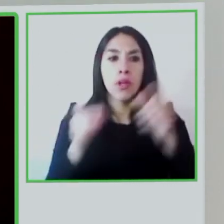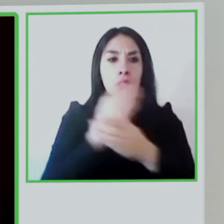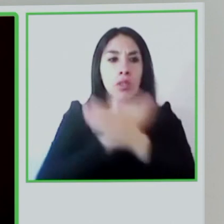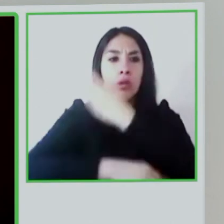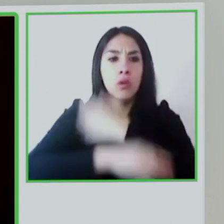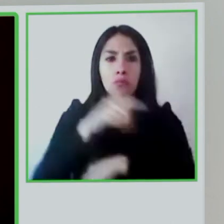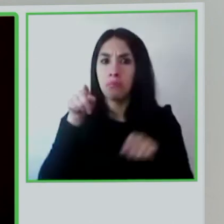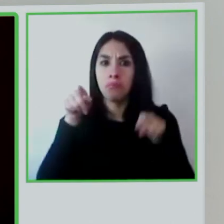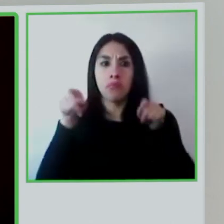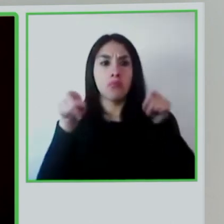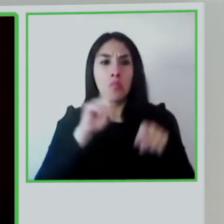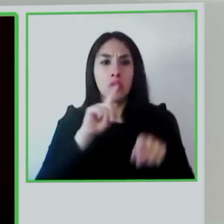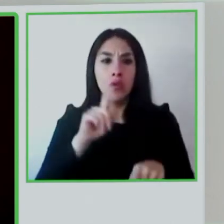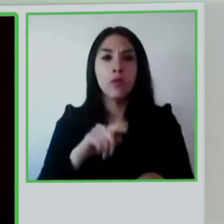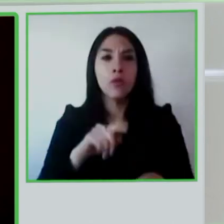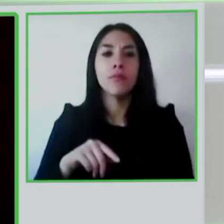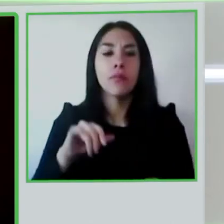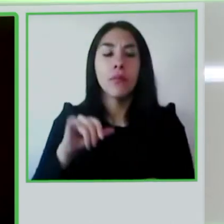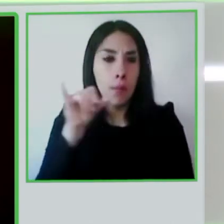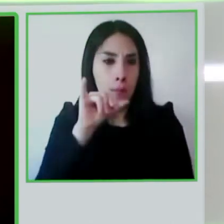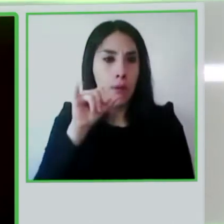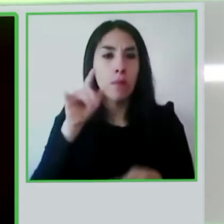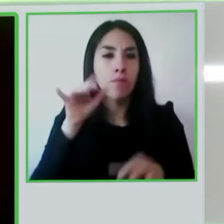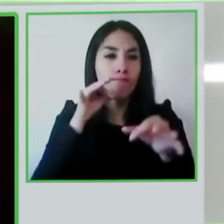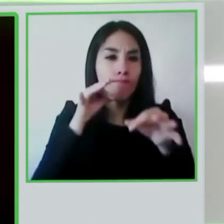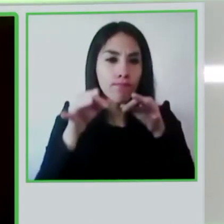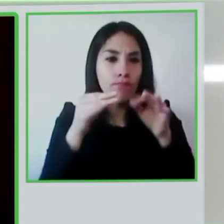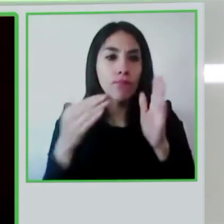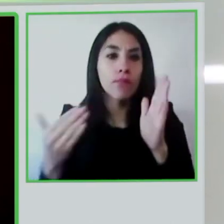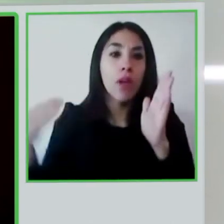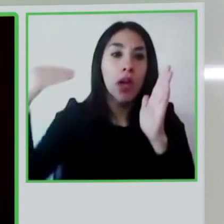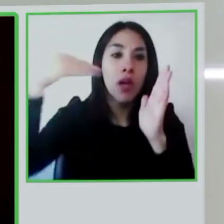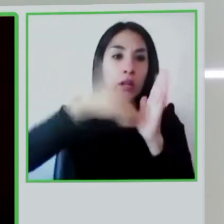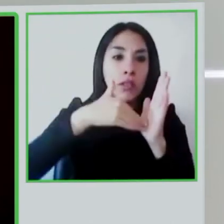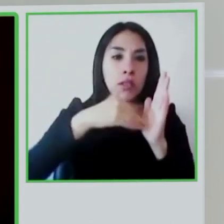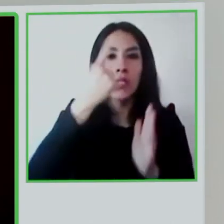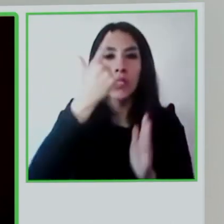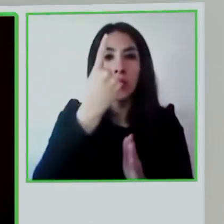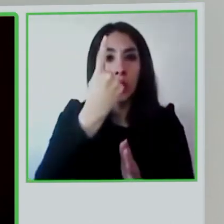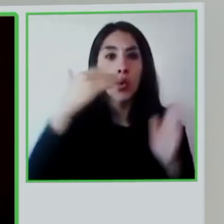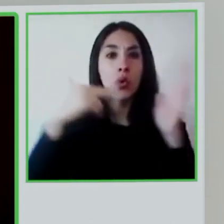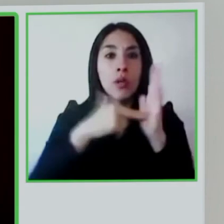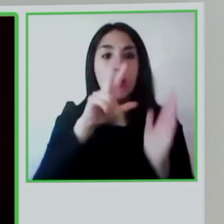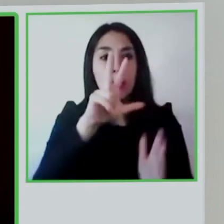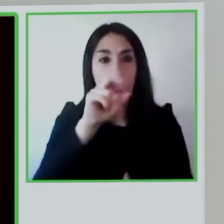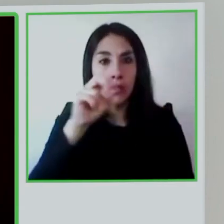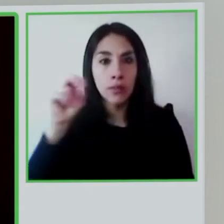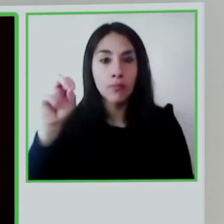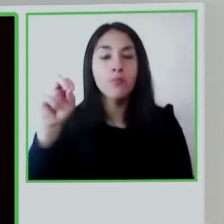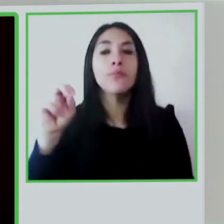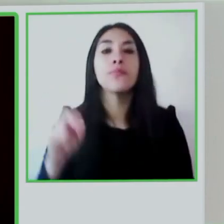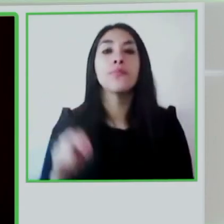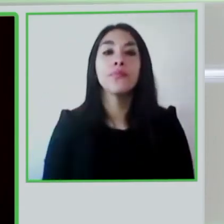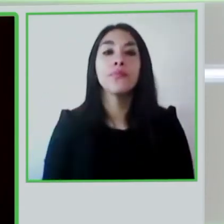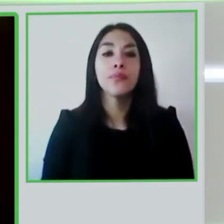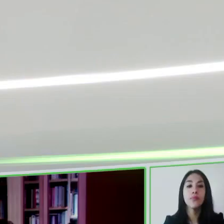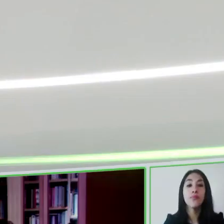because we have to give a contribution to all of them, including Jorge en